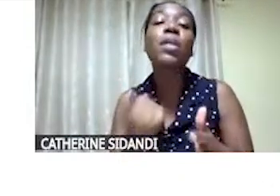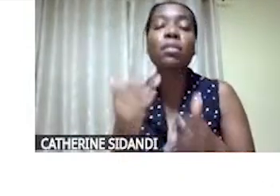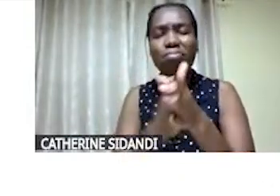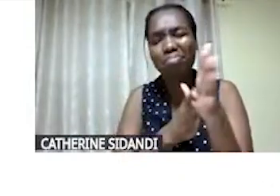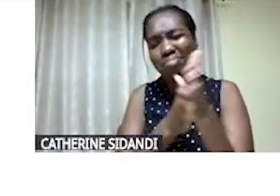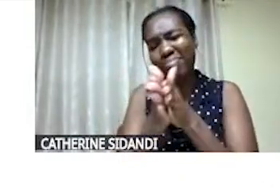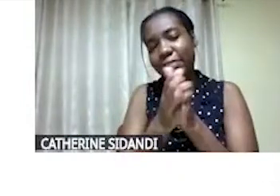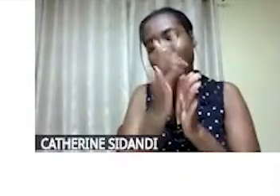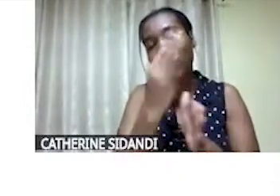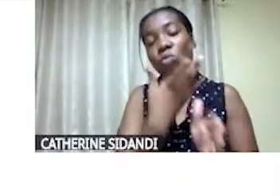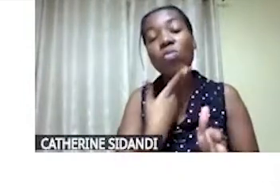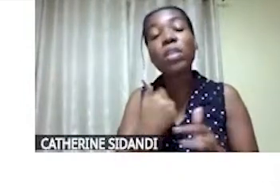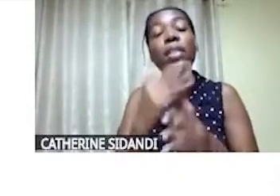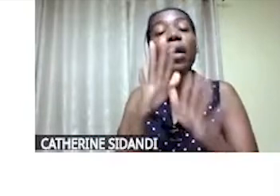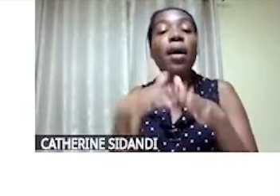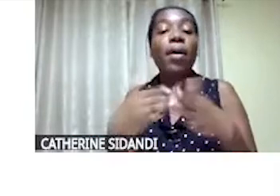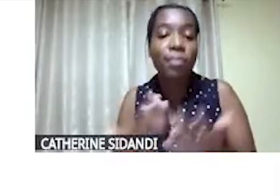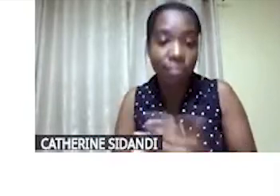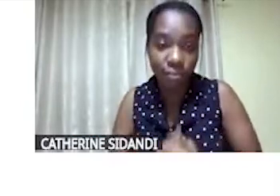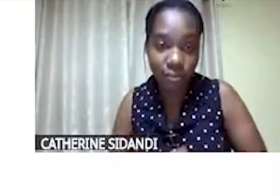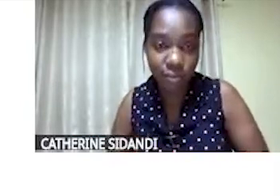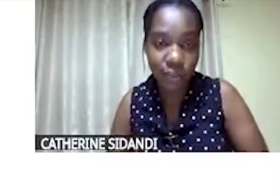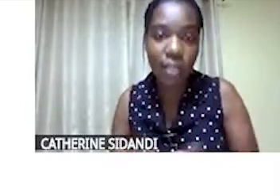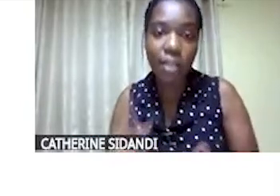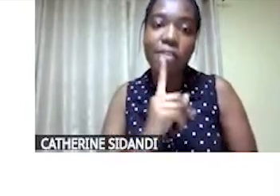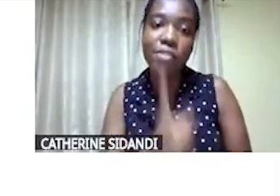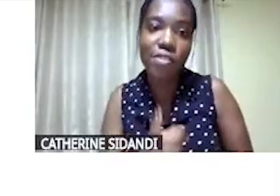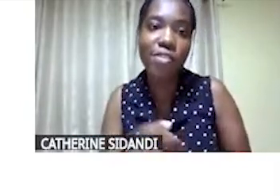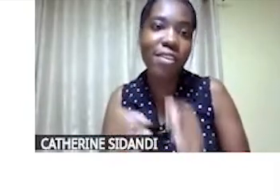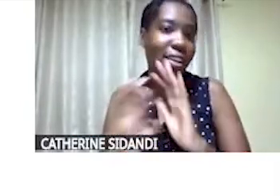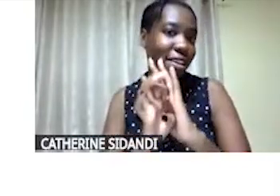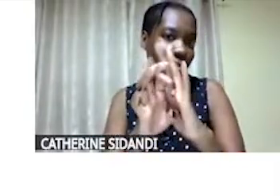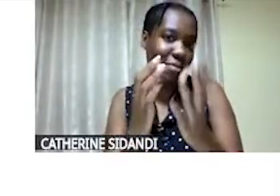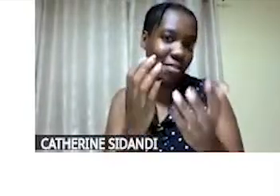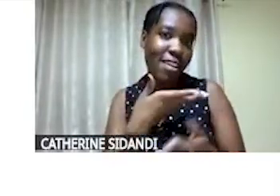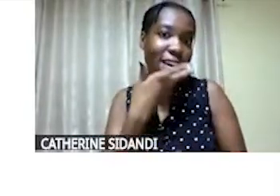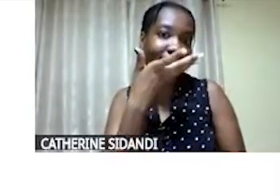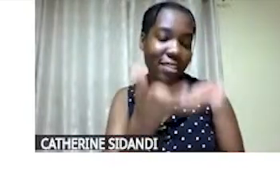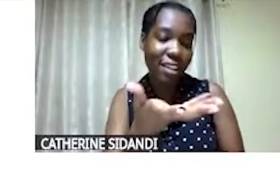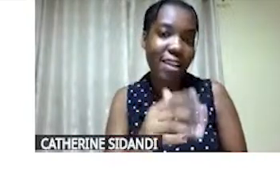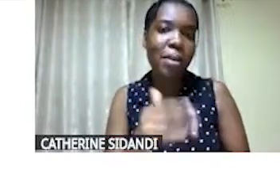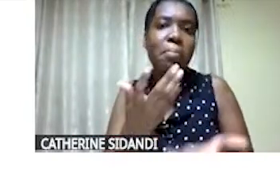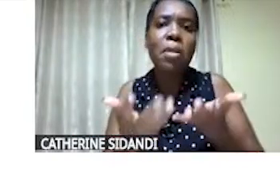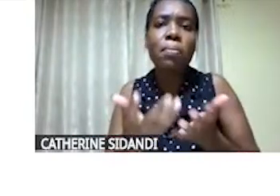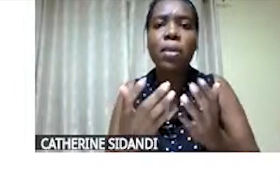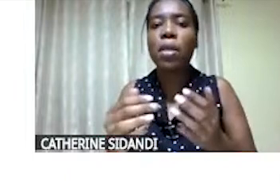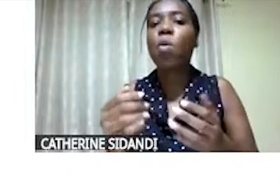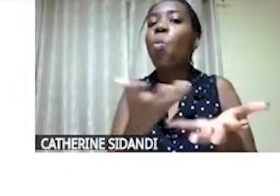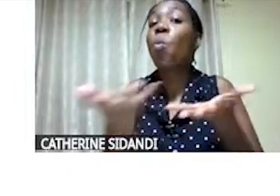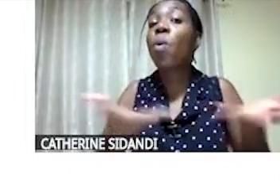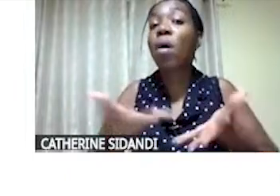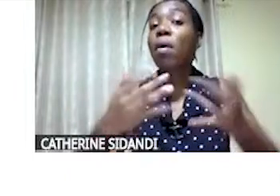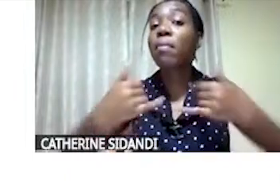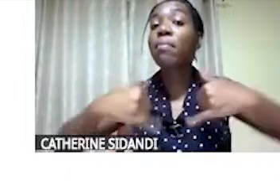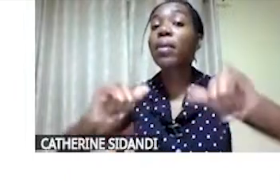strategy answers is where in the playing field do we want to win and how are we going to win it. So it's